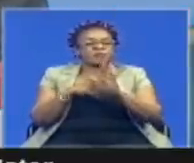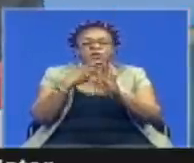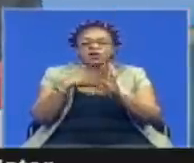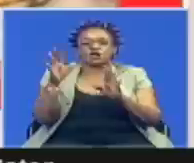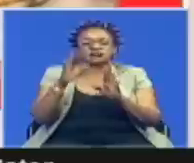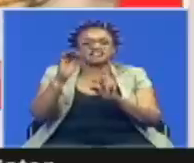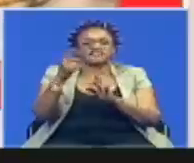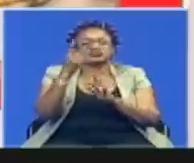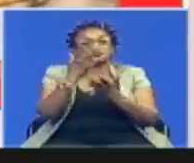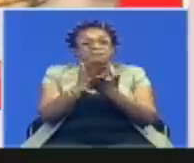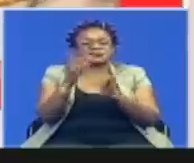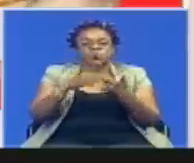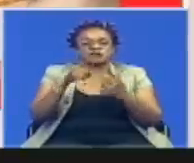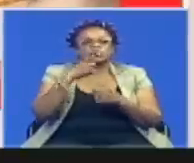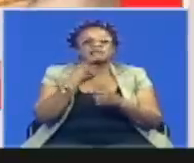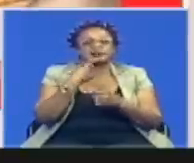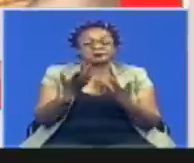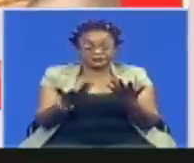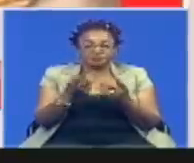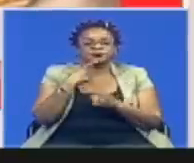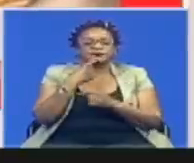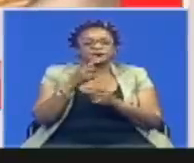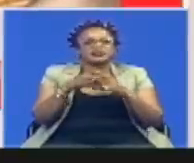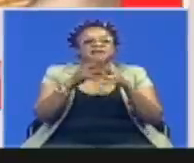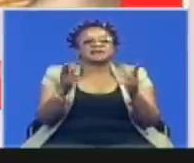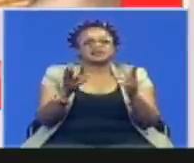bit of what you were saying. I think you said it was simplistic. So start over, sir.